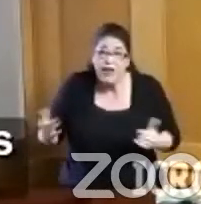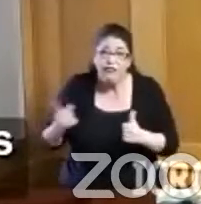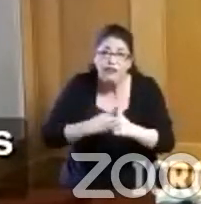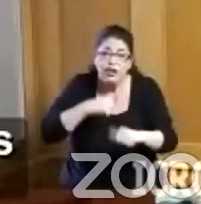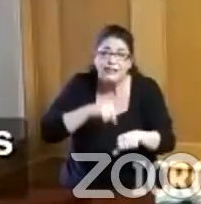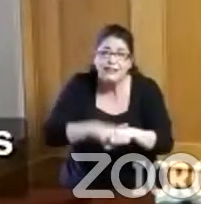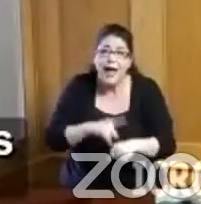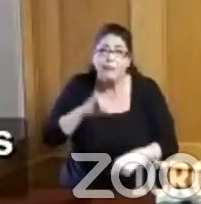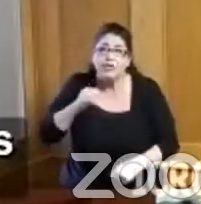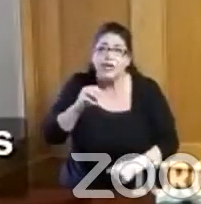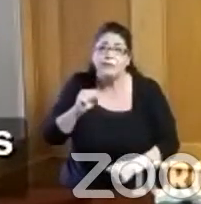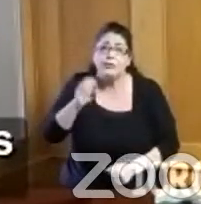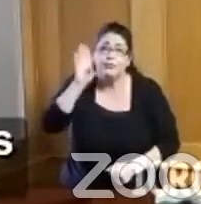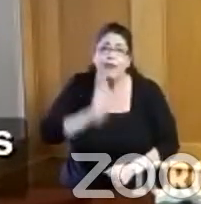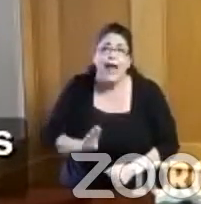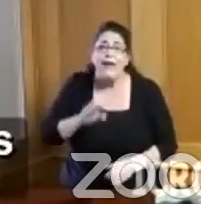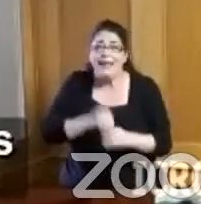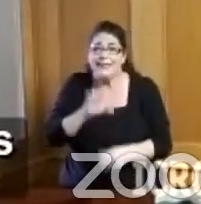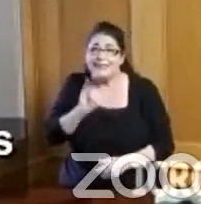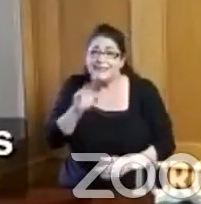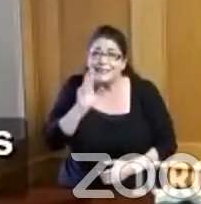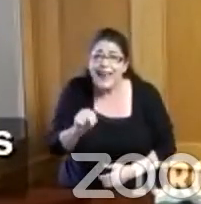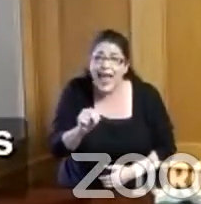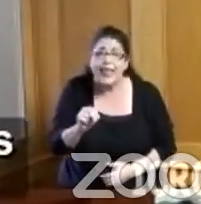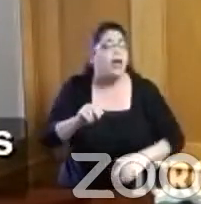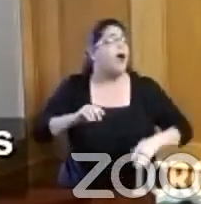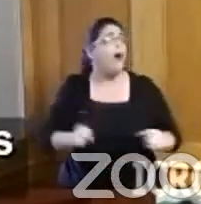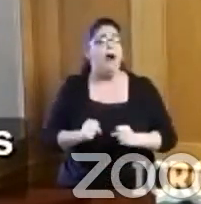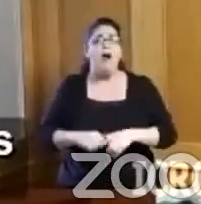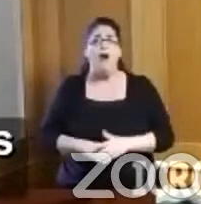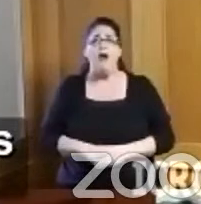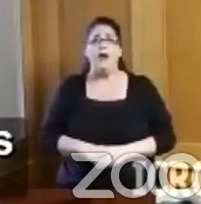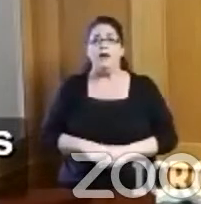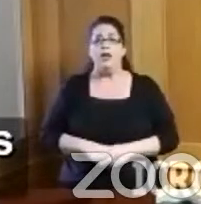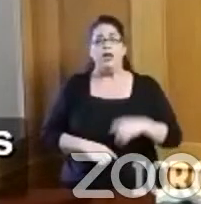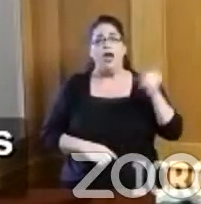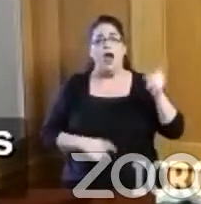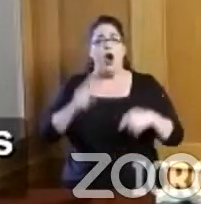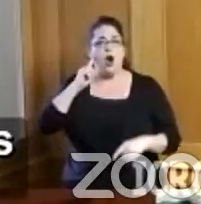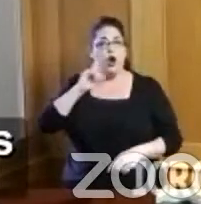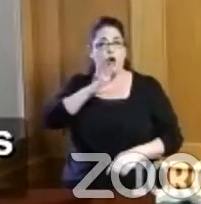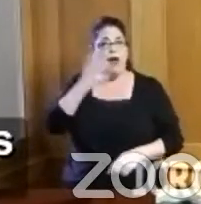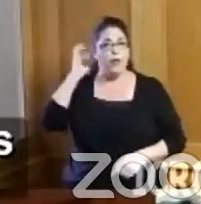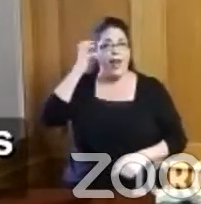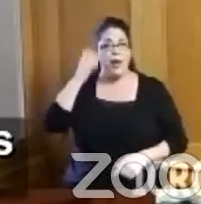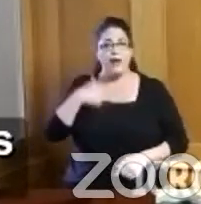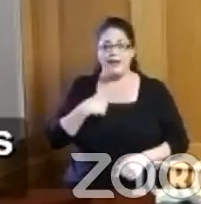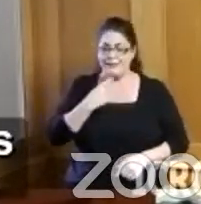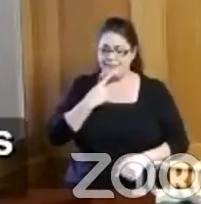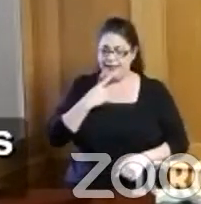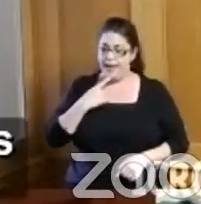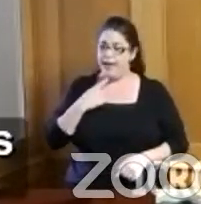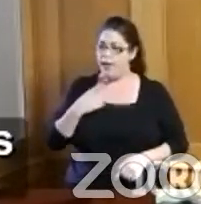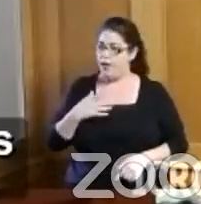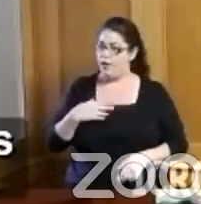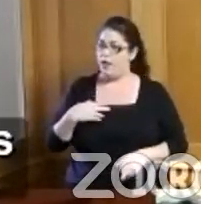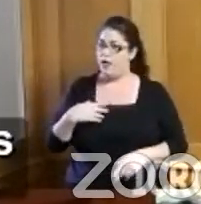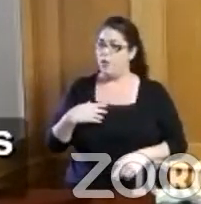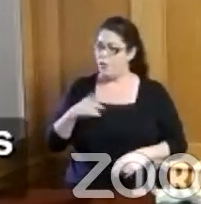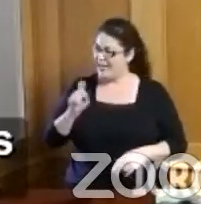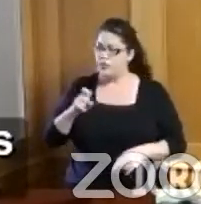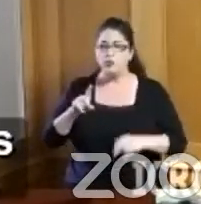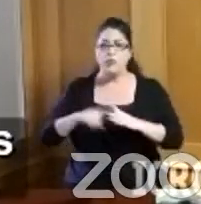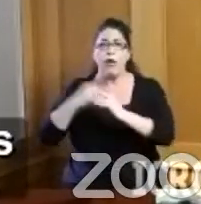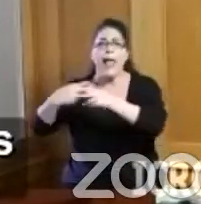even make any sense. So I heard Alicia Reese on the radio. Lincoln Ware started asking questions. She's like, you know what? Let's start naming them, y'all. Just in case y'all do not